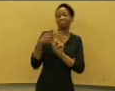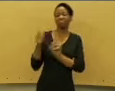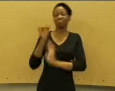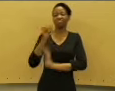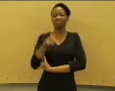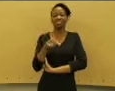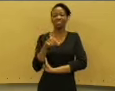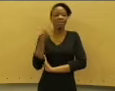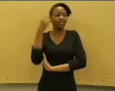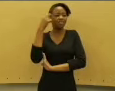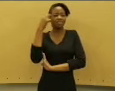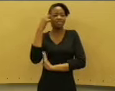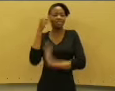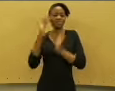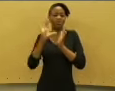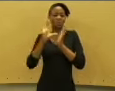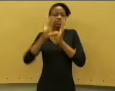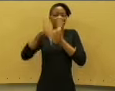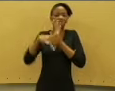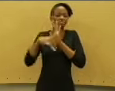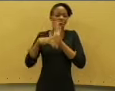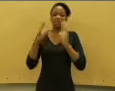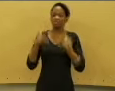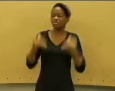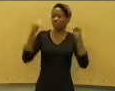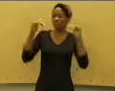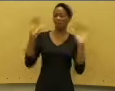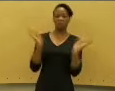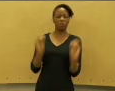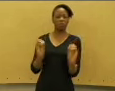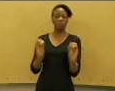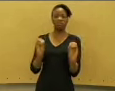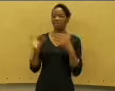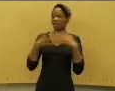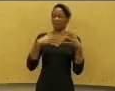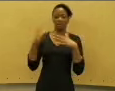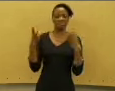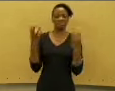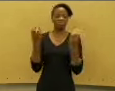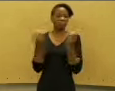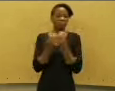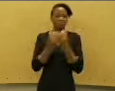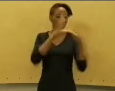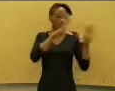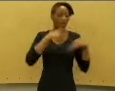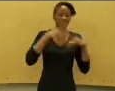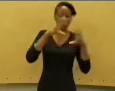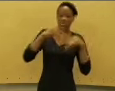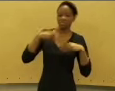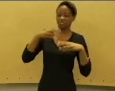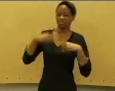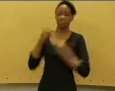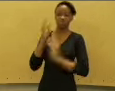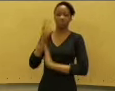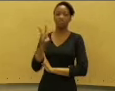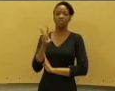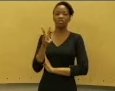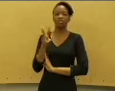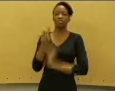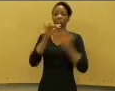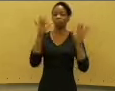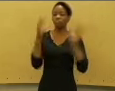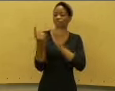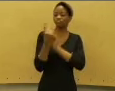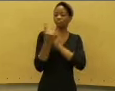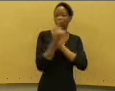think just because we're disabled, we don't have standards and we'll accept anything. So when people approach me,